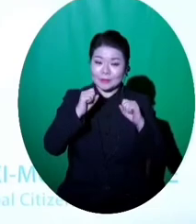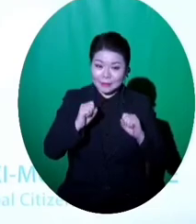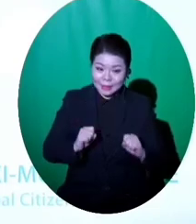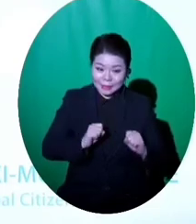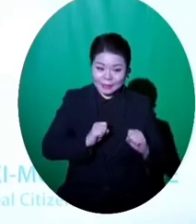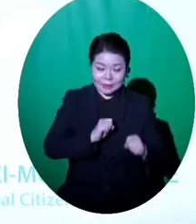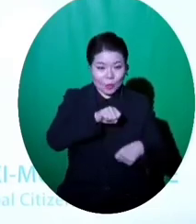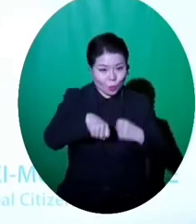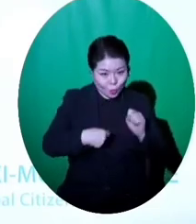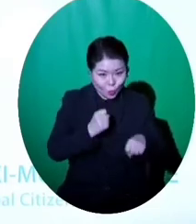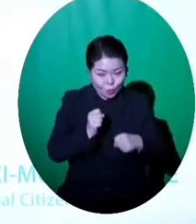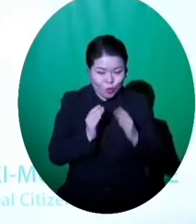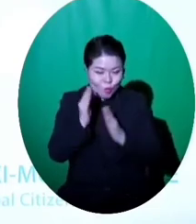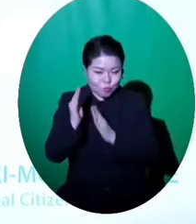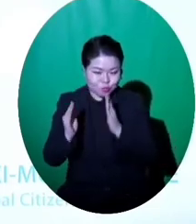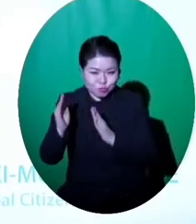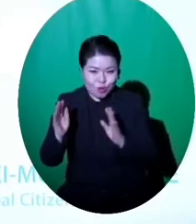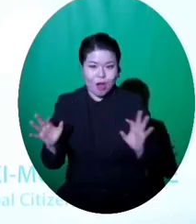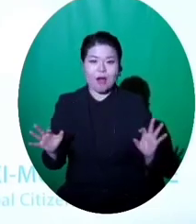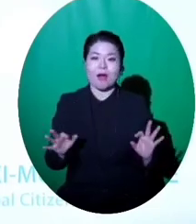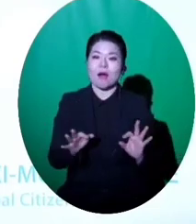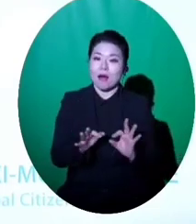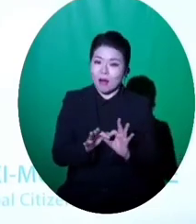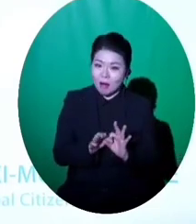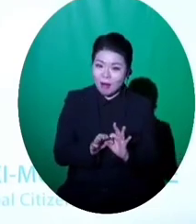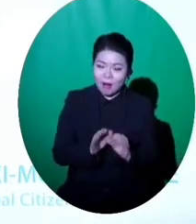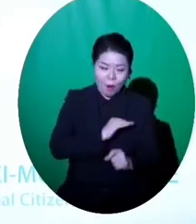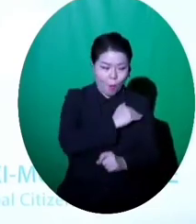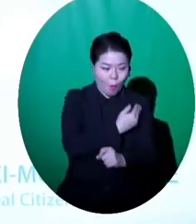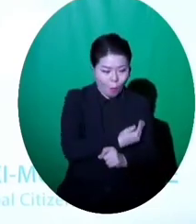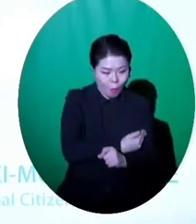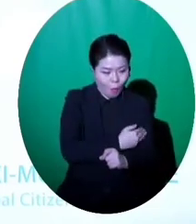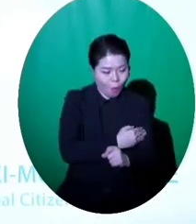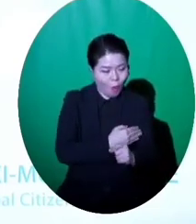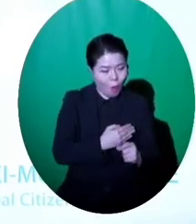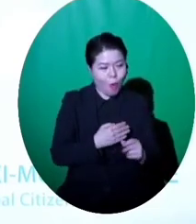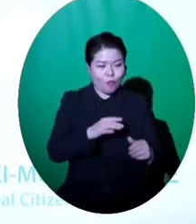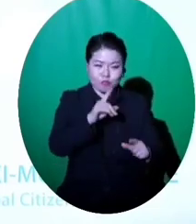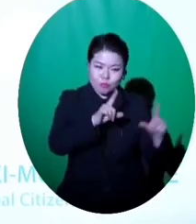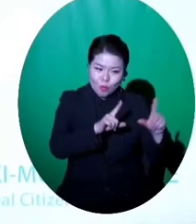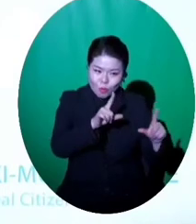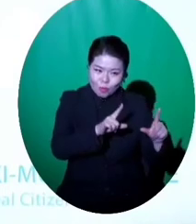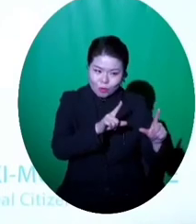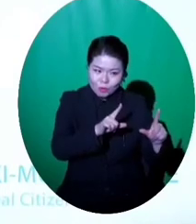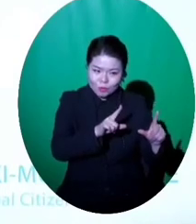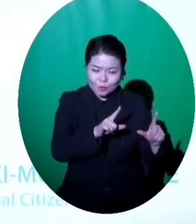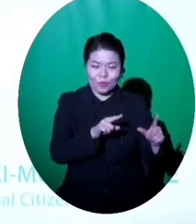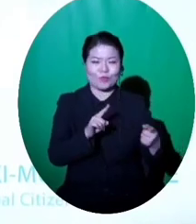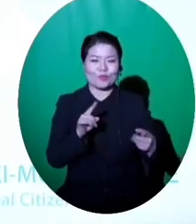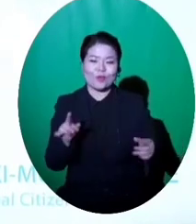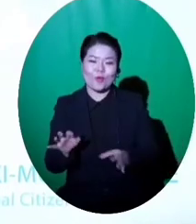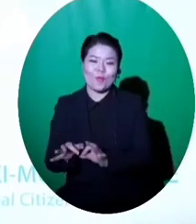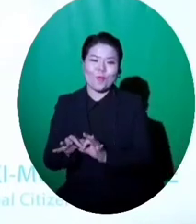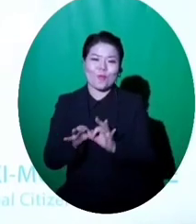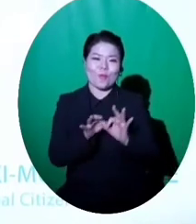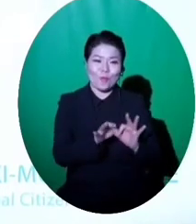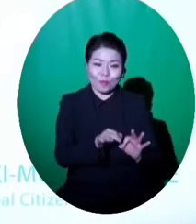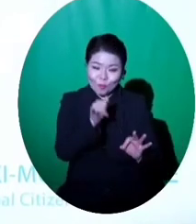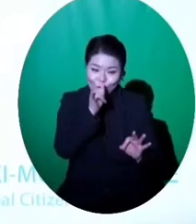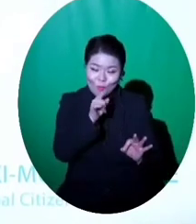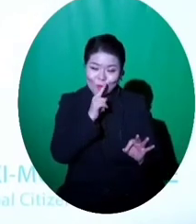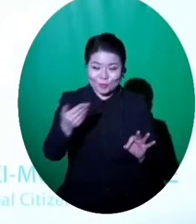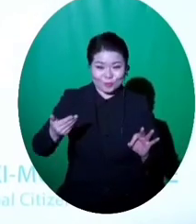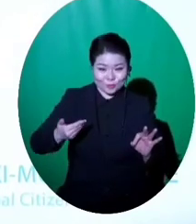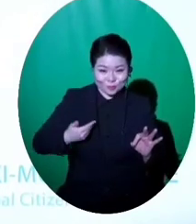the power structure in the realm of art. Thank you. And from now on, we